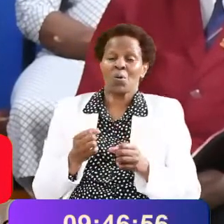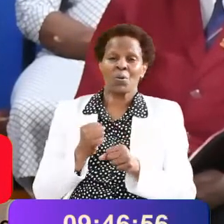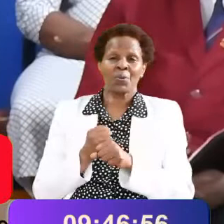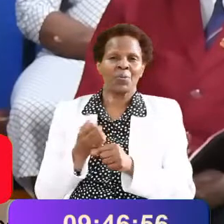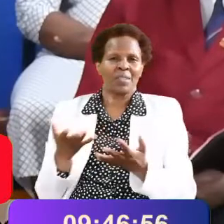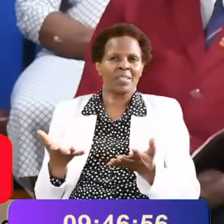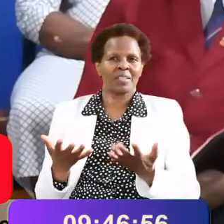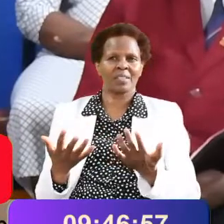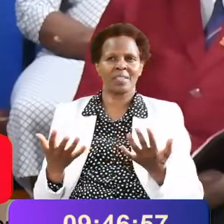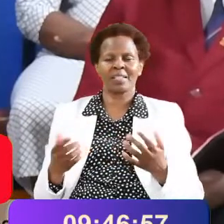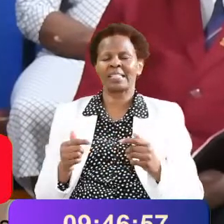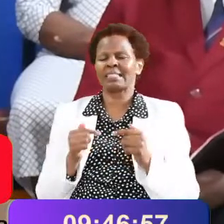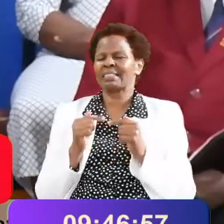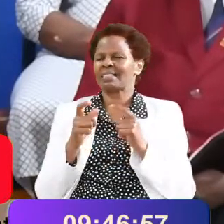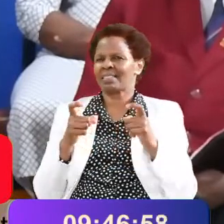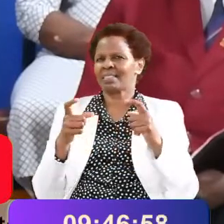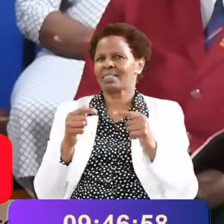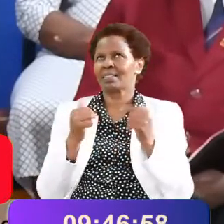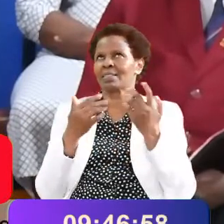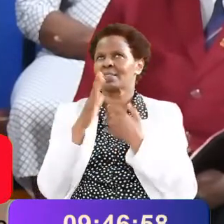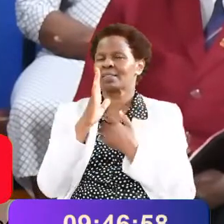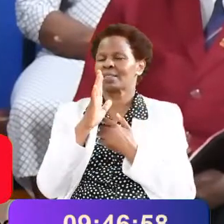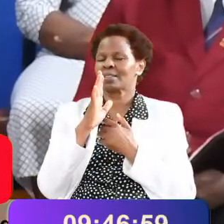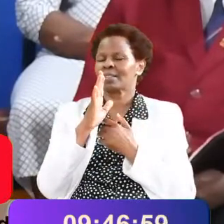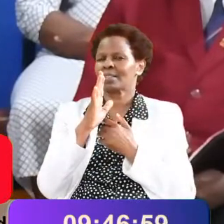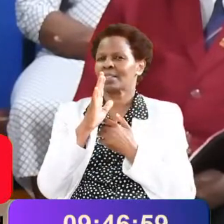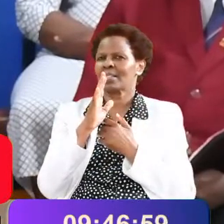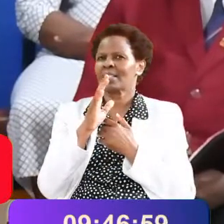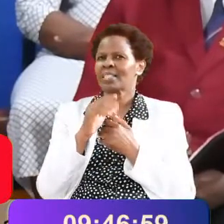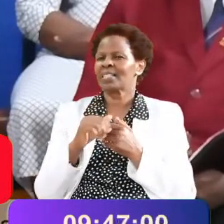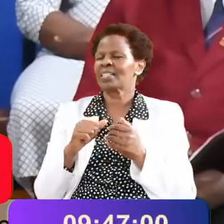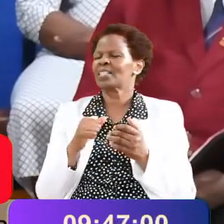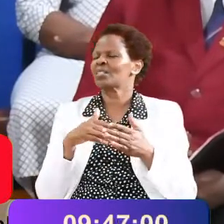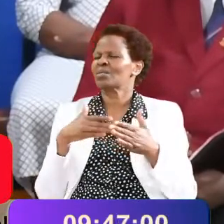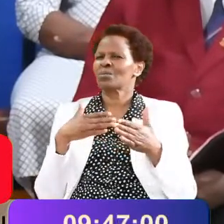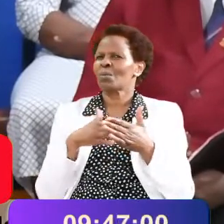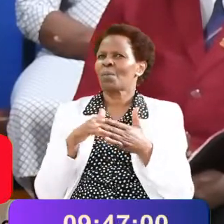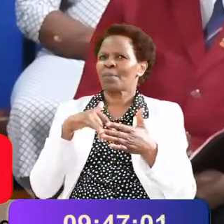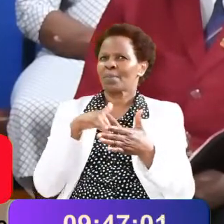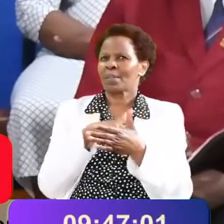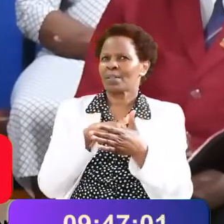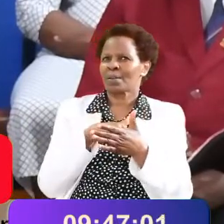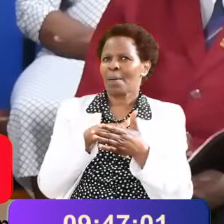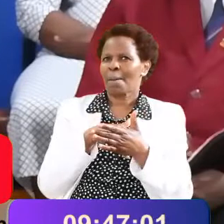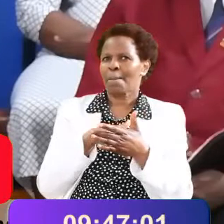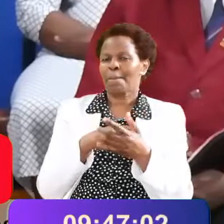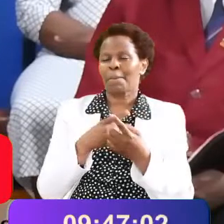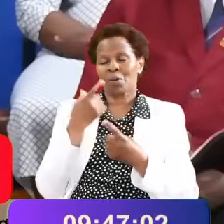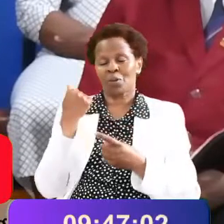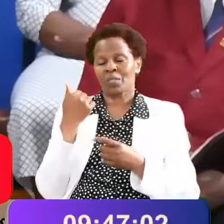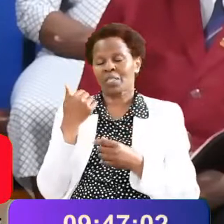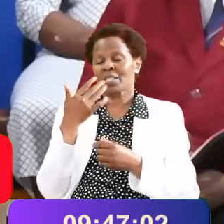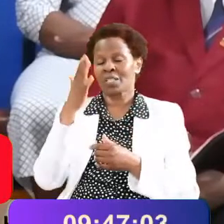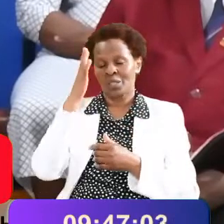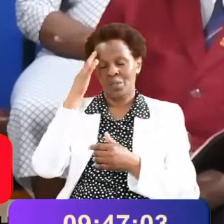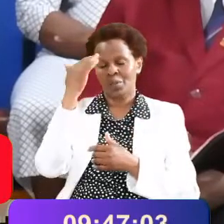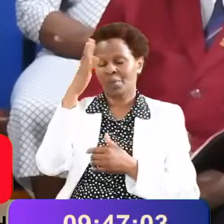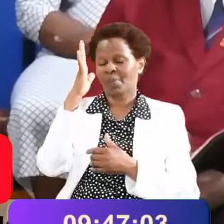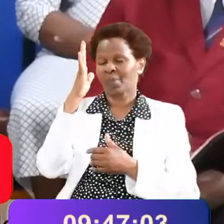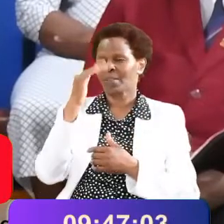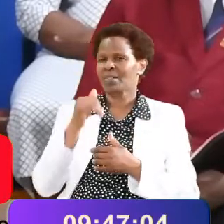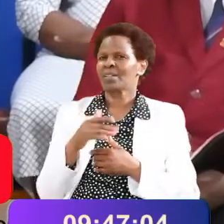and sin against my God? So he was able to resist temptations. He was godly. We can say he was also